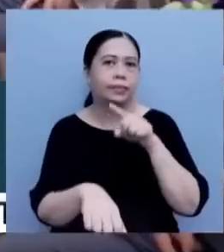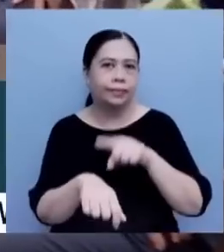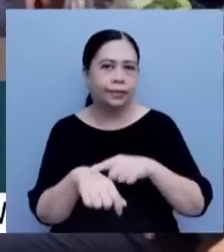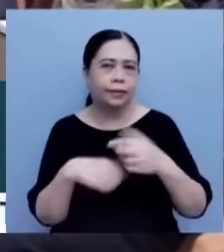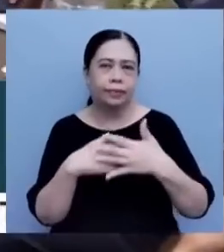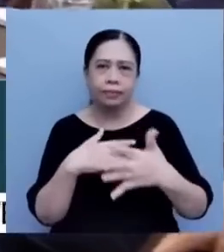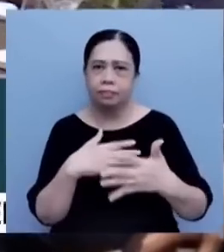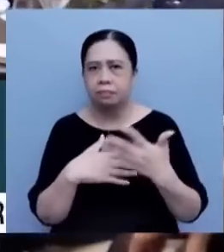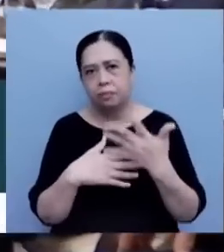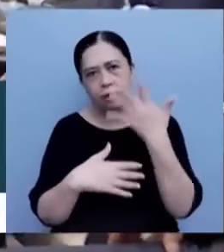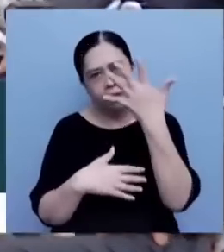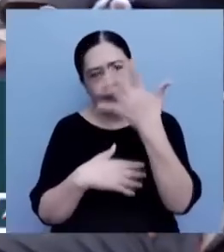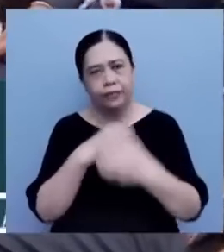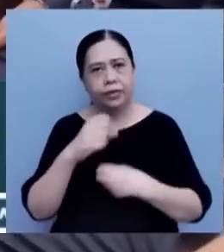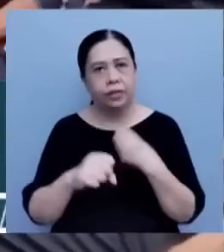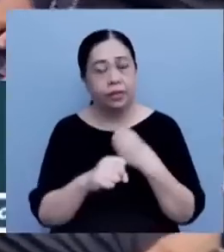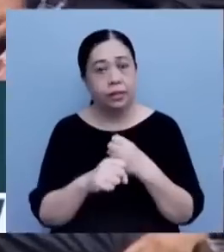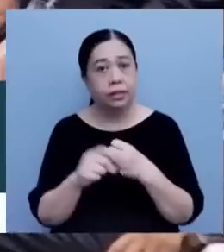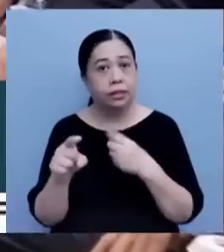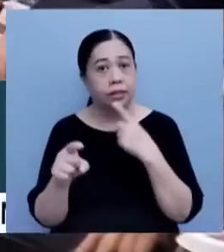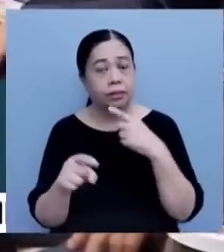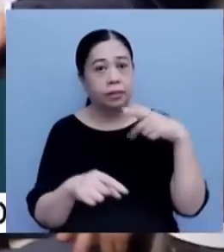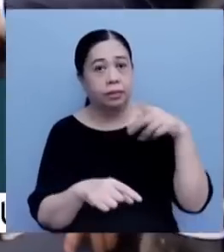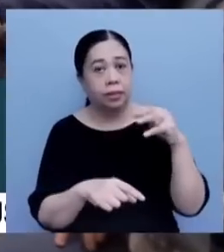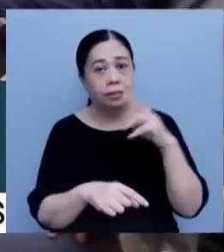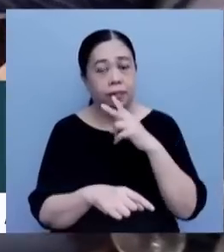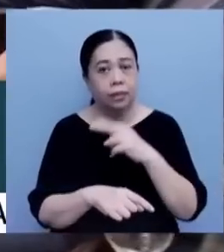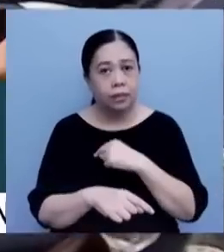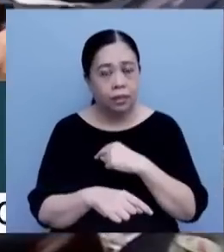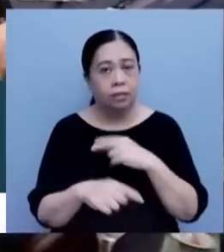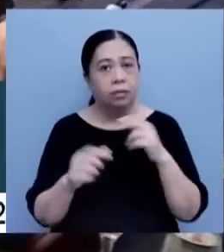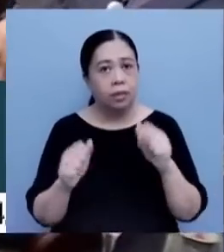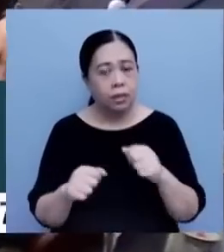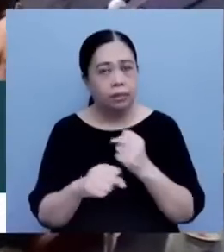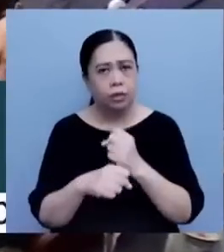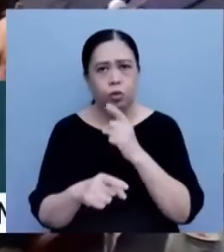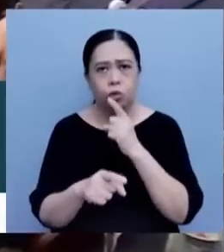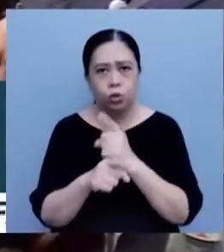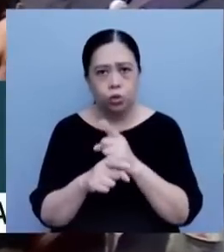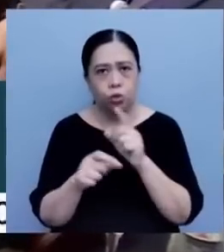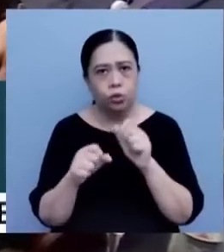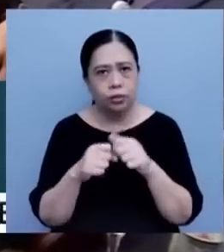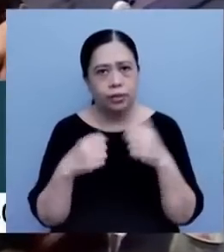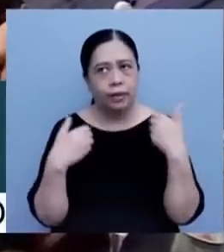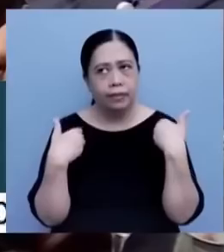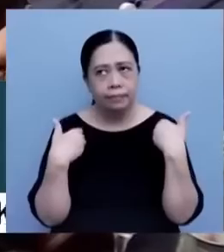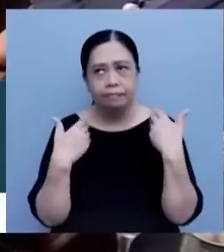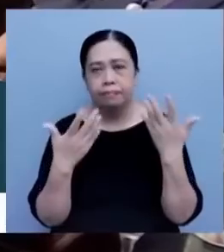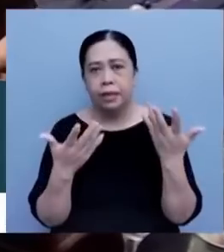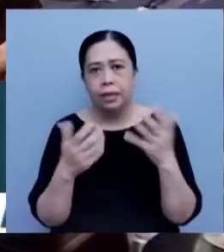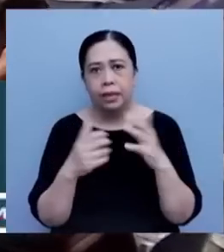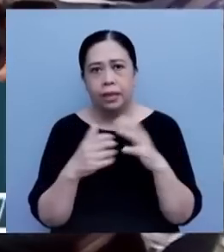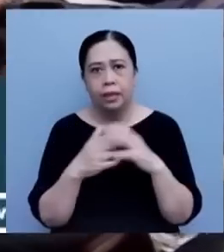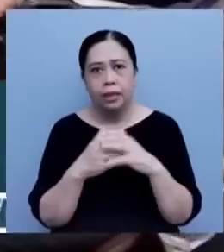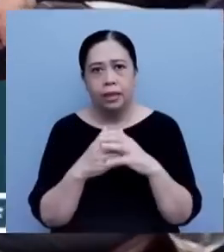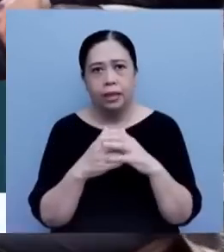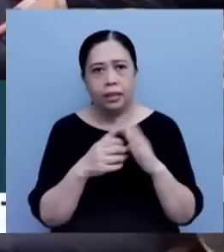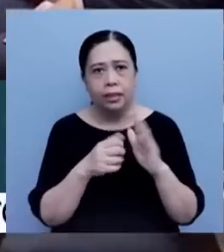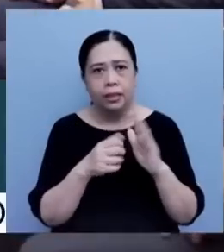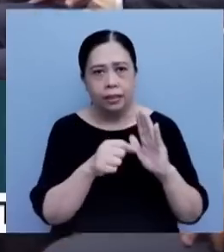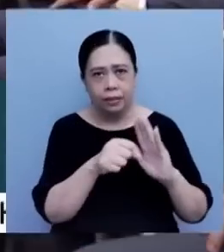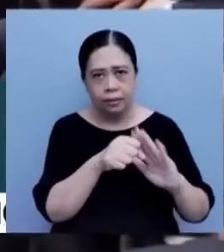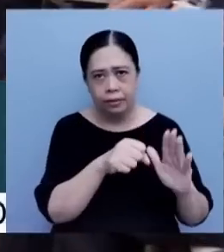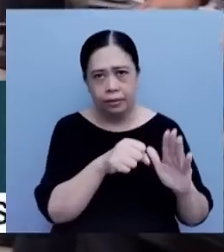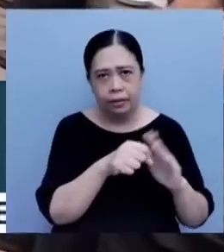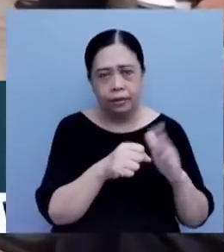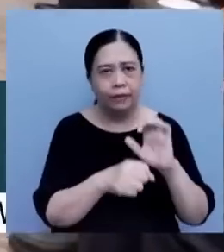least 5 years. He says this way, Vietnam can ensure that it can have adequate exports of